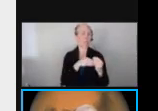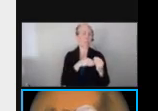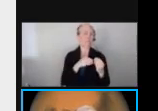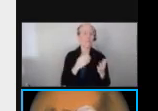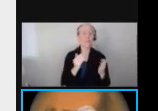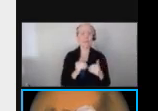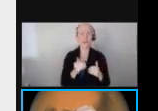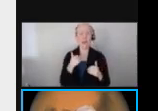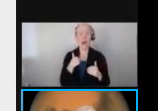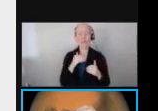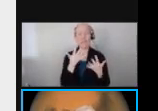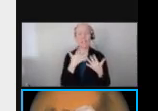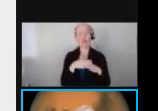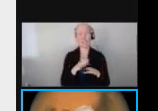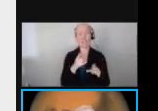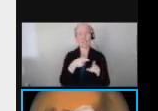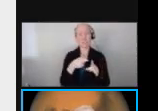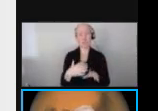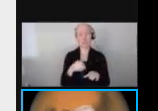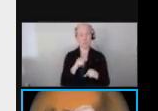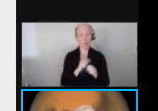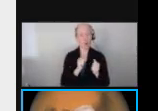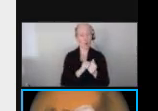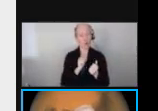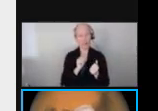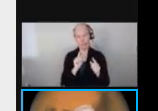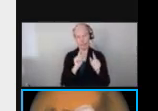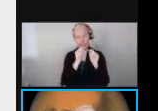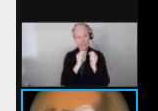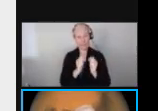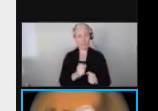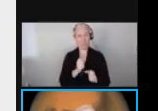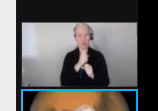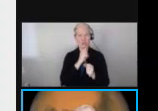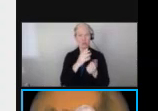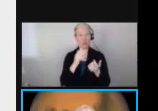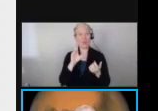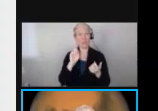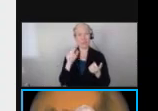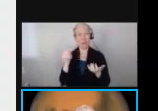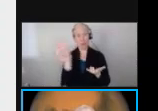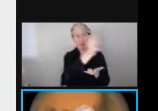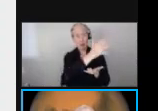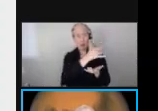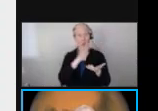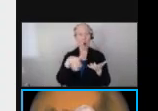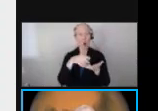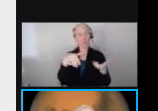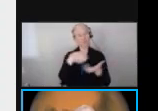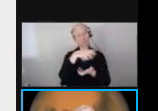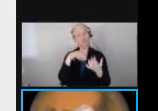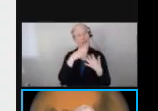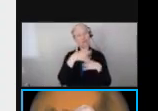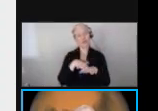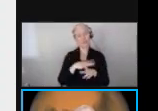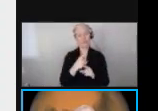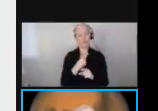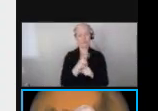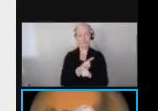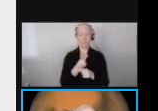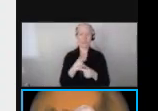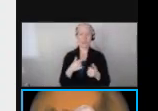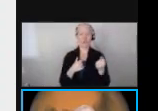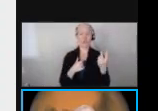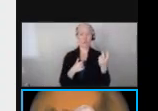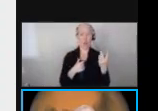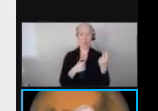also working with these teams to integrate all the data and make sure we get the most out of it. 12 of these studies are NASA sponsored and